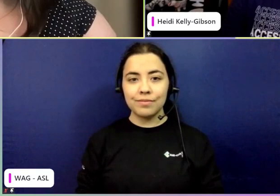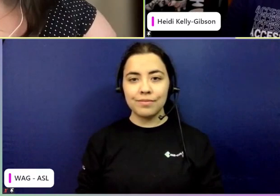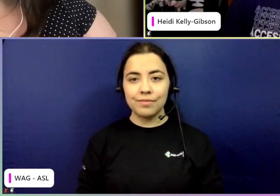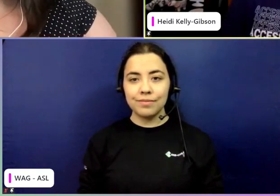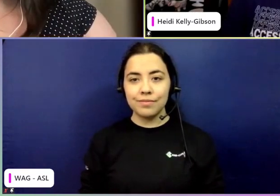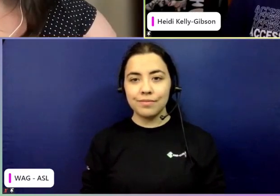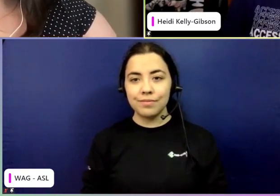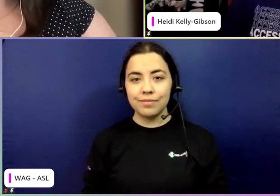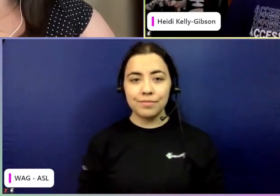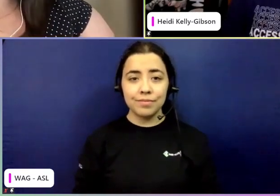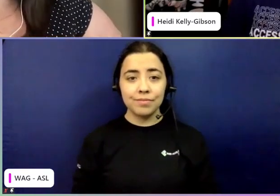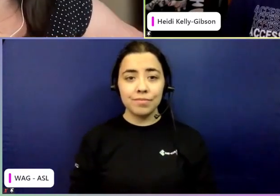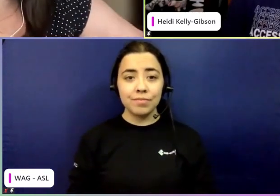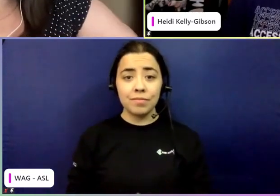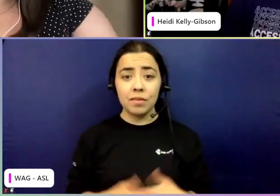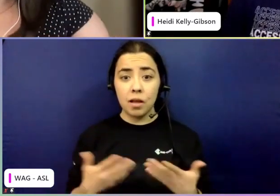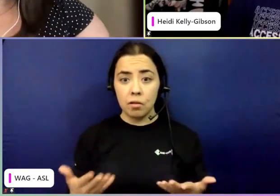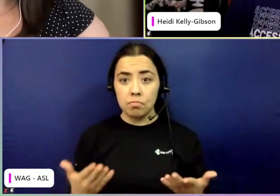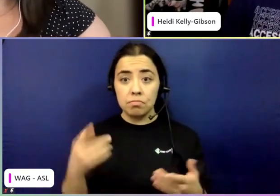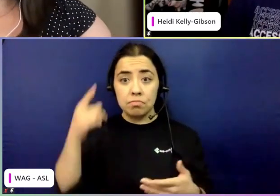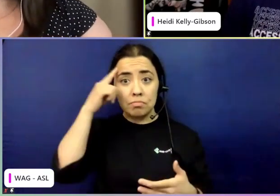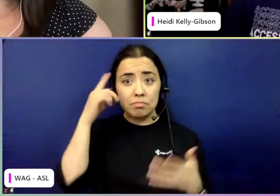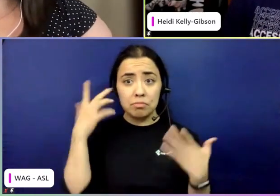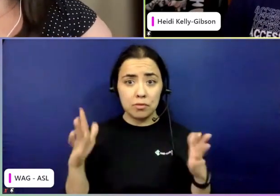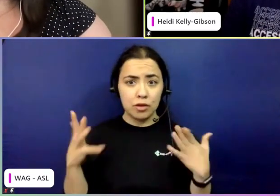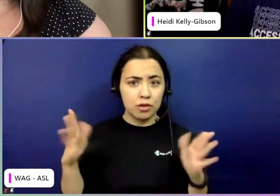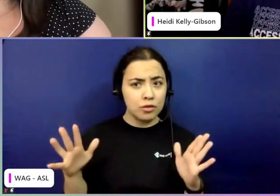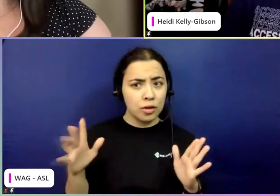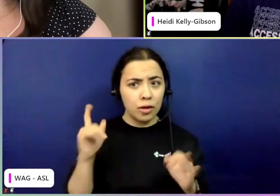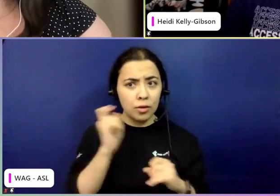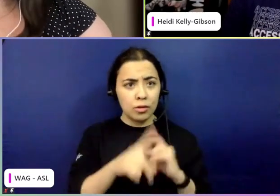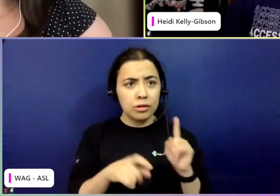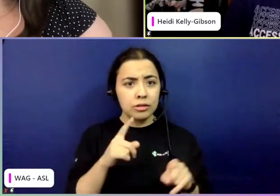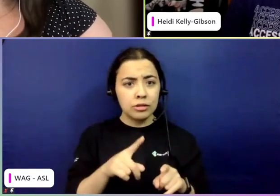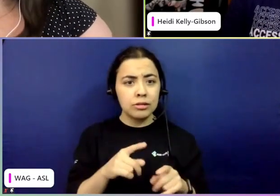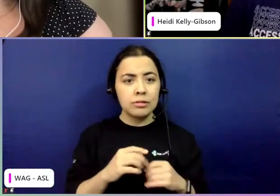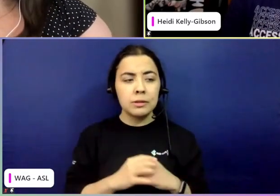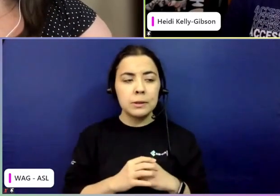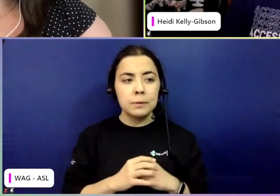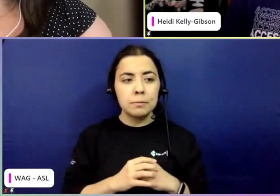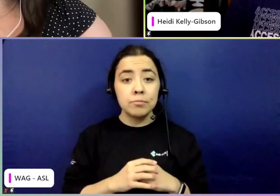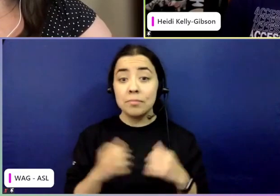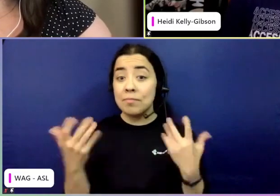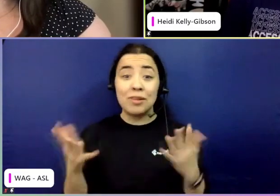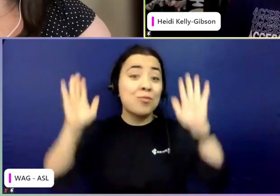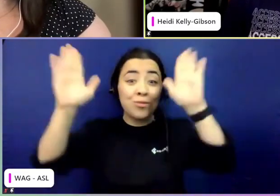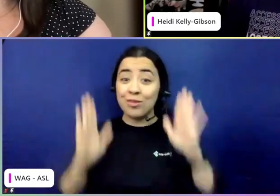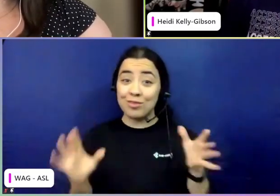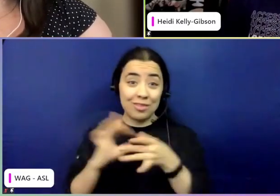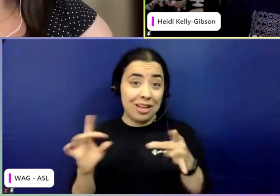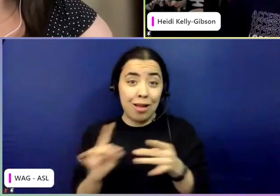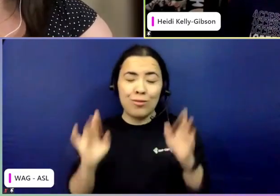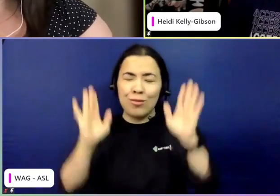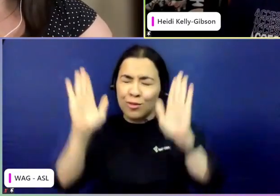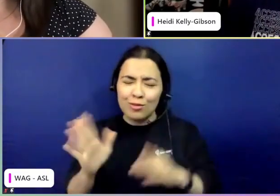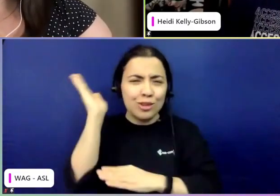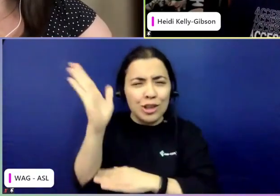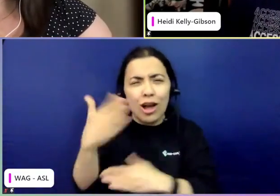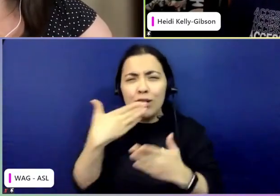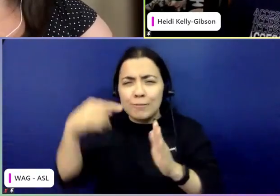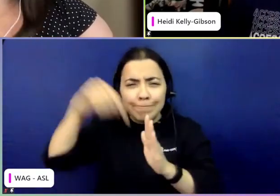I think that's all of them, Jennifer. Lots of great comments about a great talk, lots